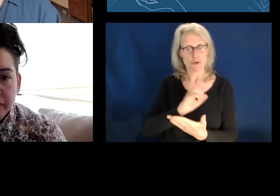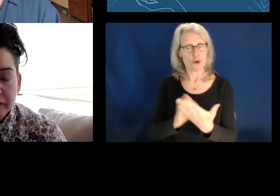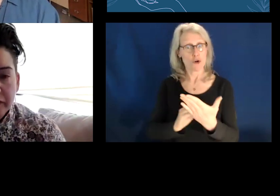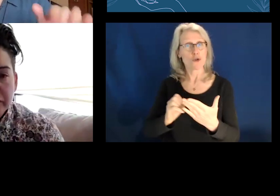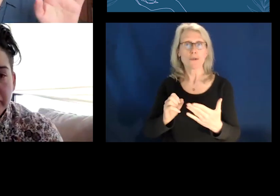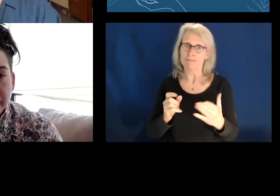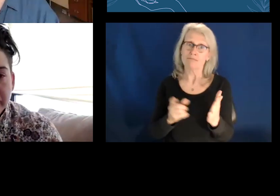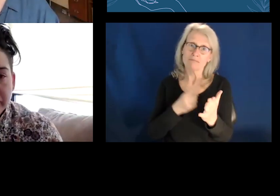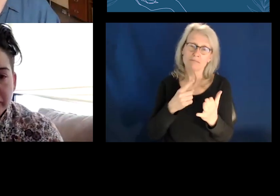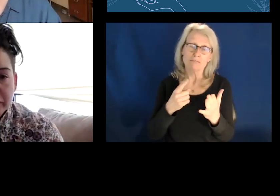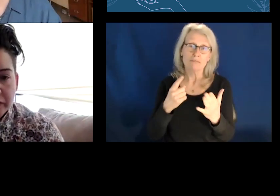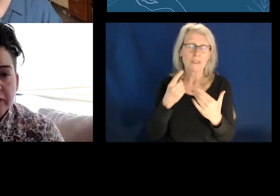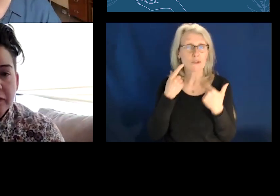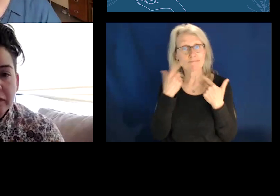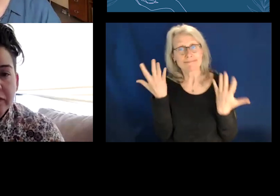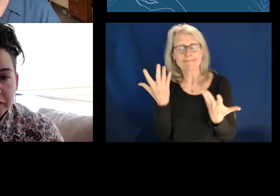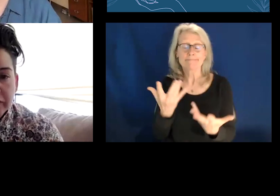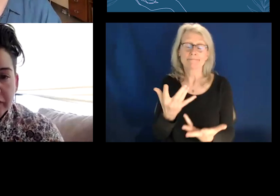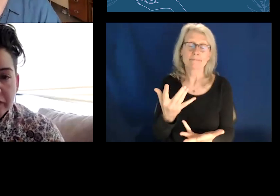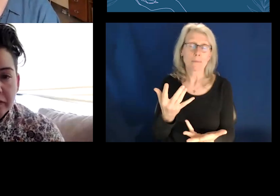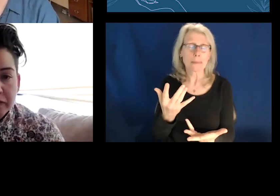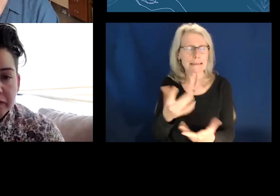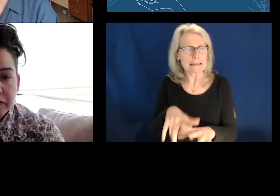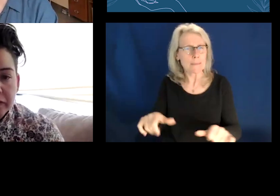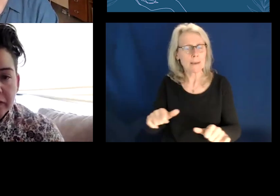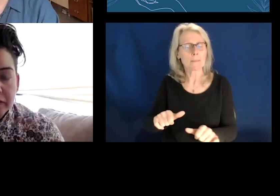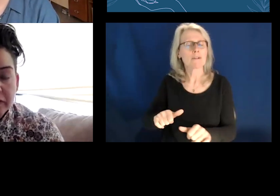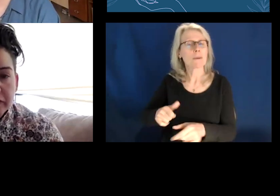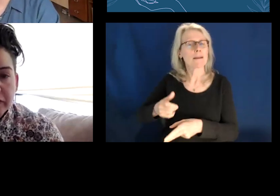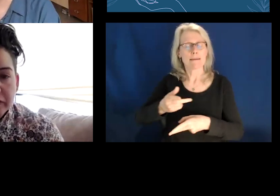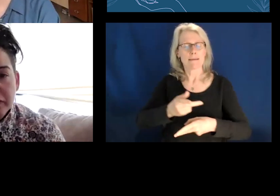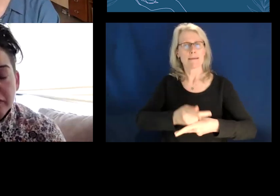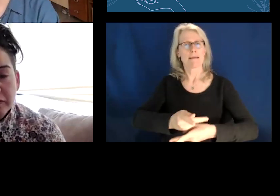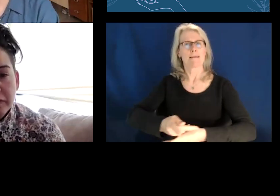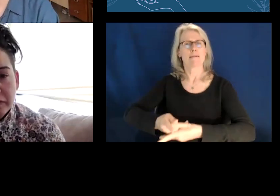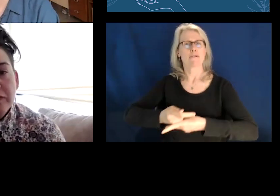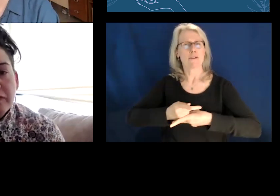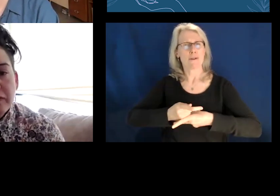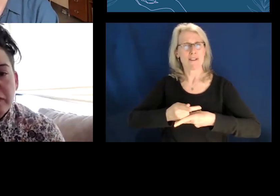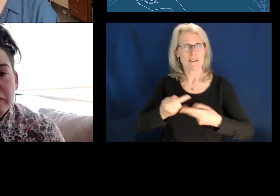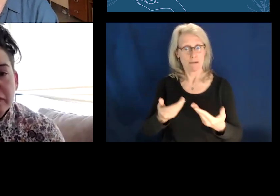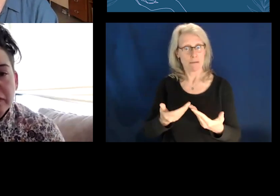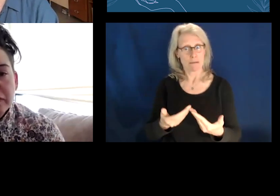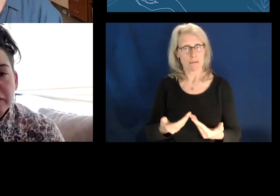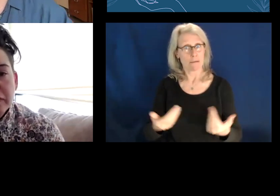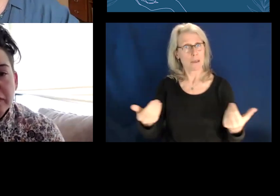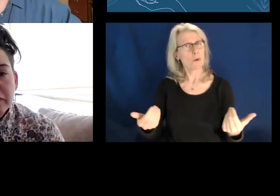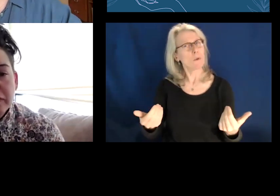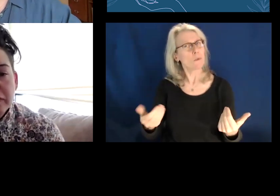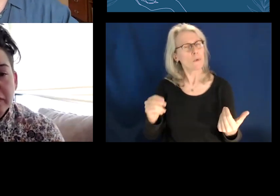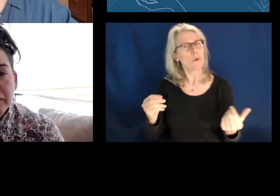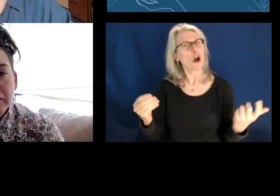it's not about those two things being mutually exclusive, but undeniably, there's often a tension that sort of exists between them, especially when